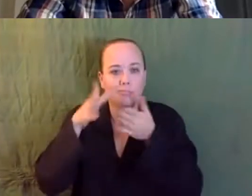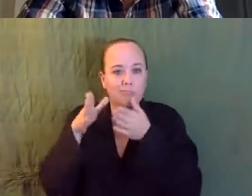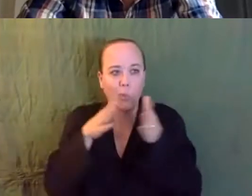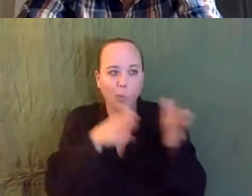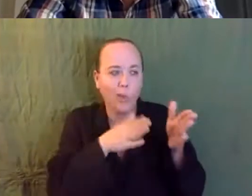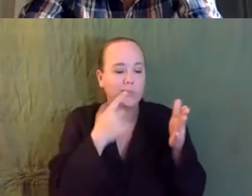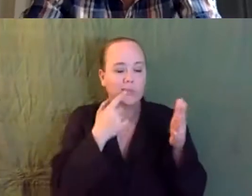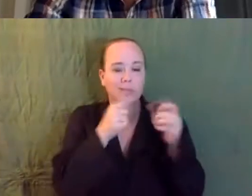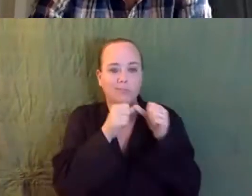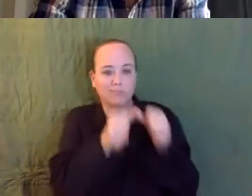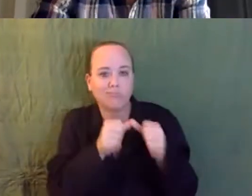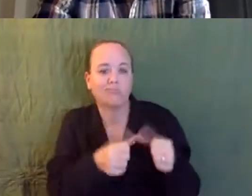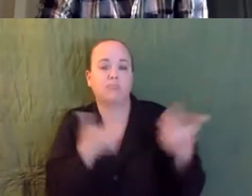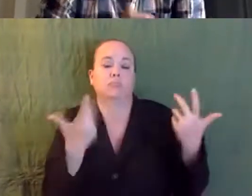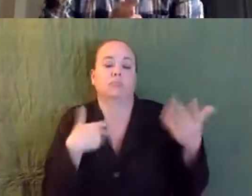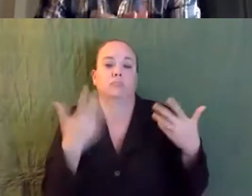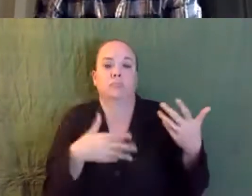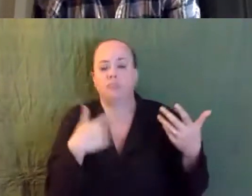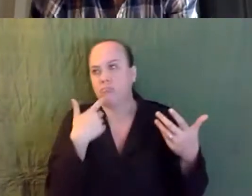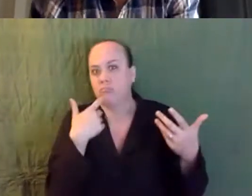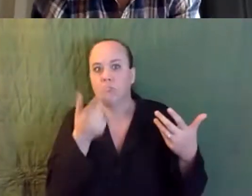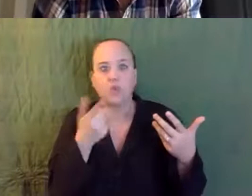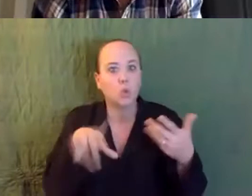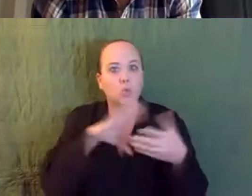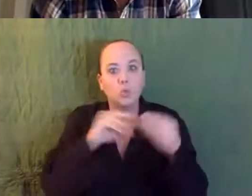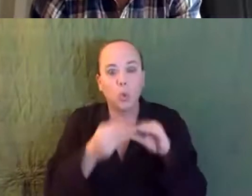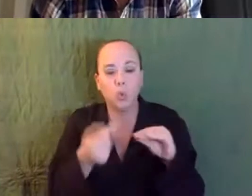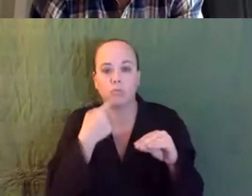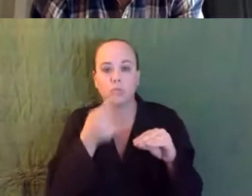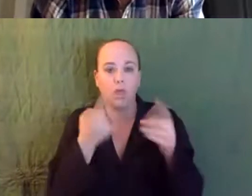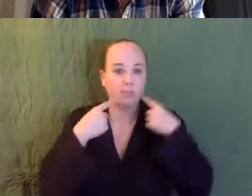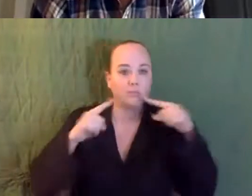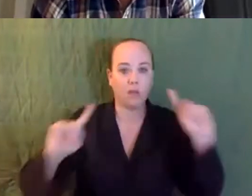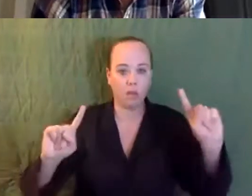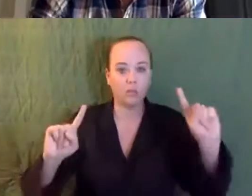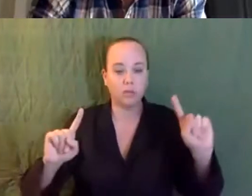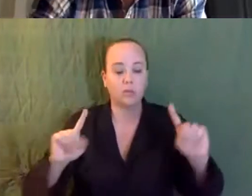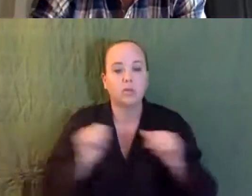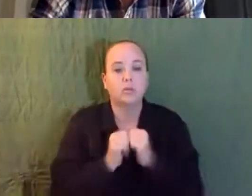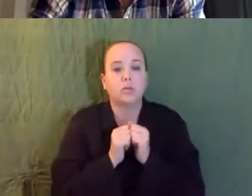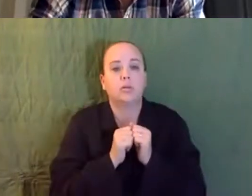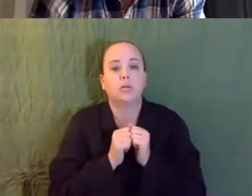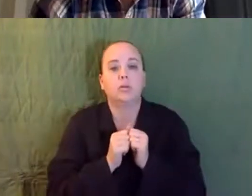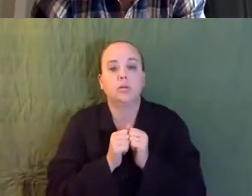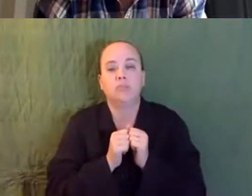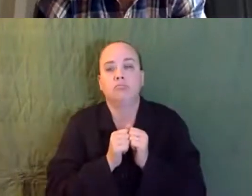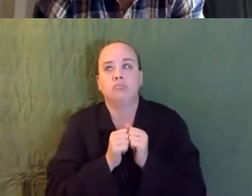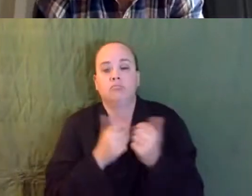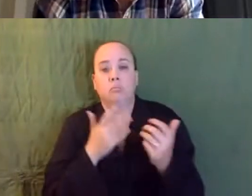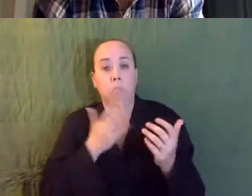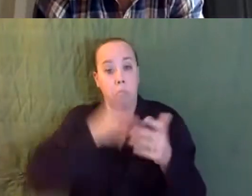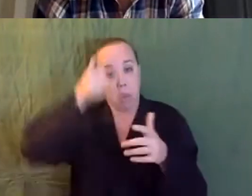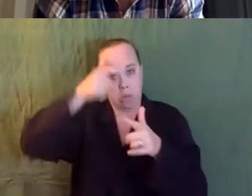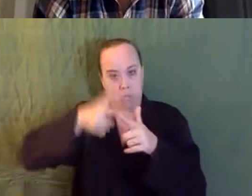would continue to tell those stories, tell the success stories. My brother,